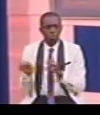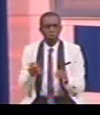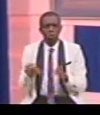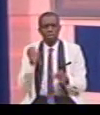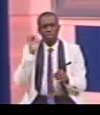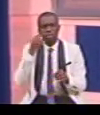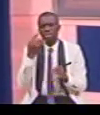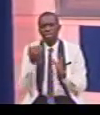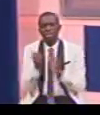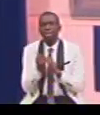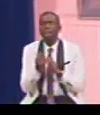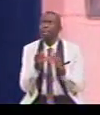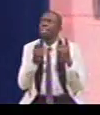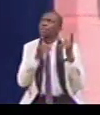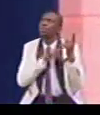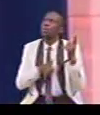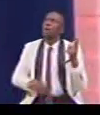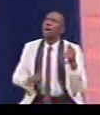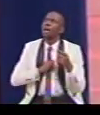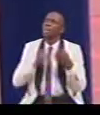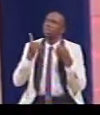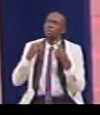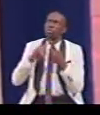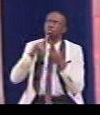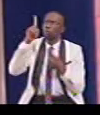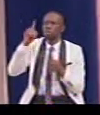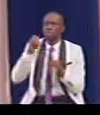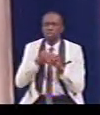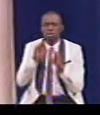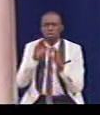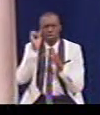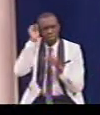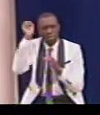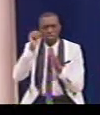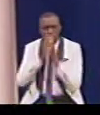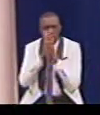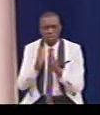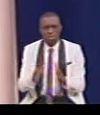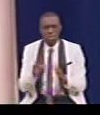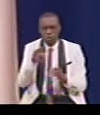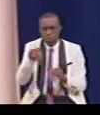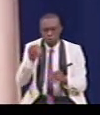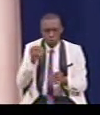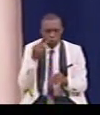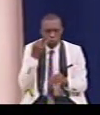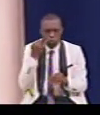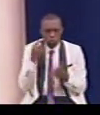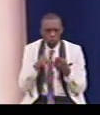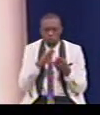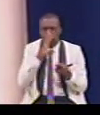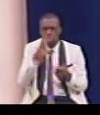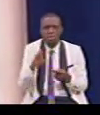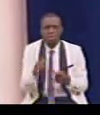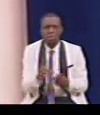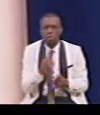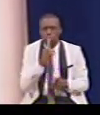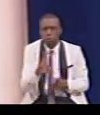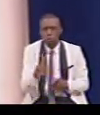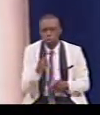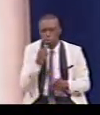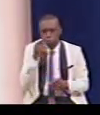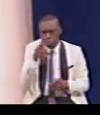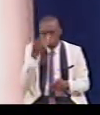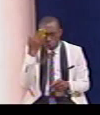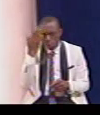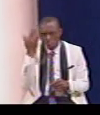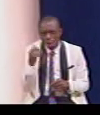his prayer. And you need to be certain like that, understand like that, that you know why you are here, and you know what you are supposed to do.